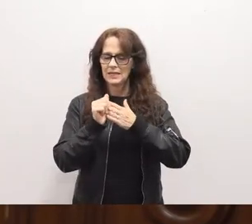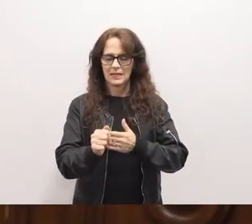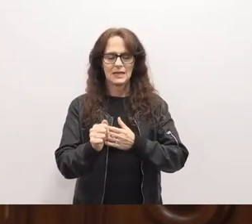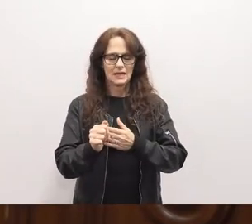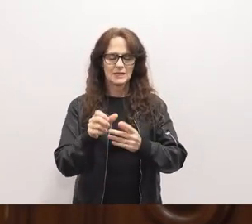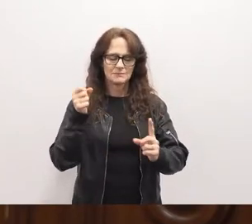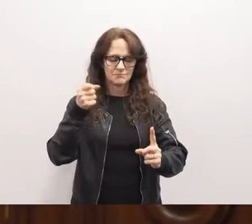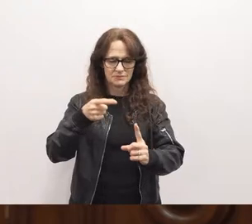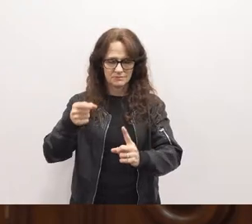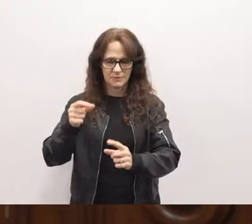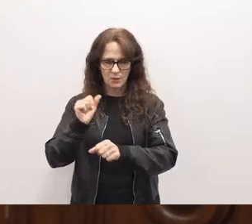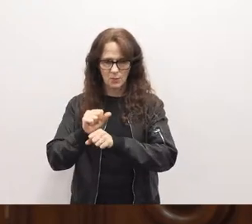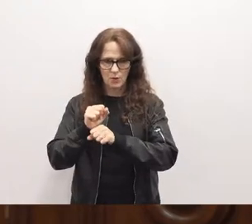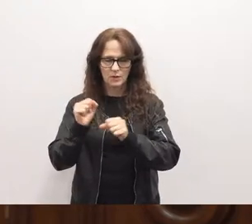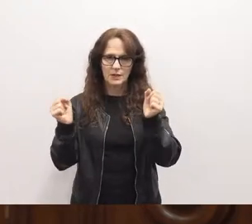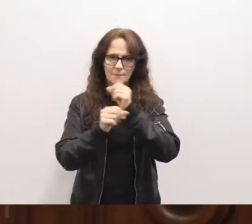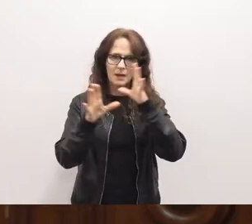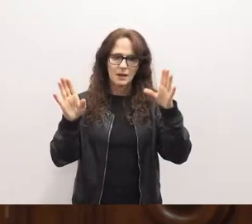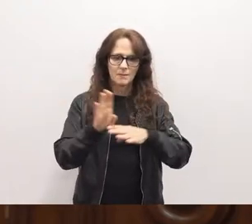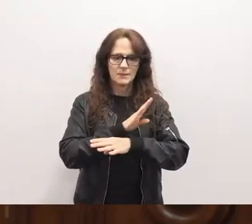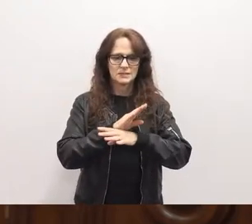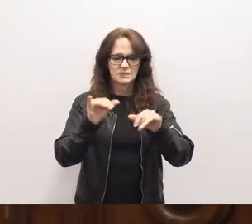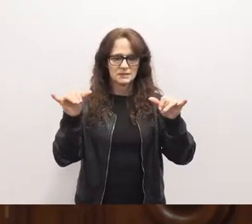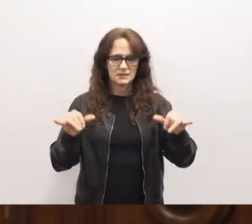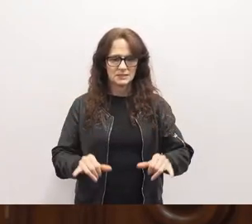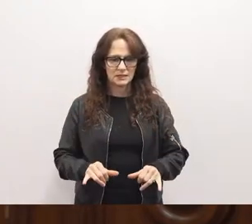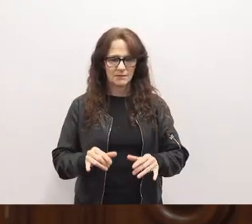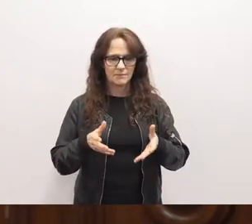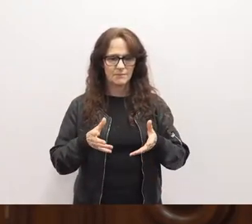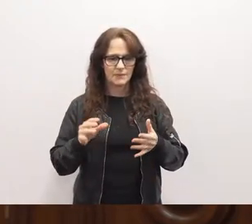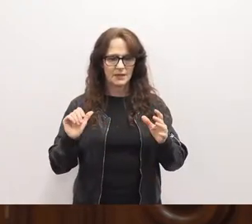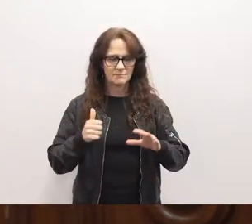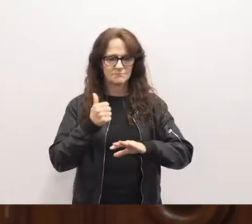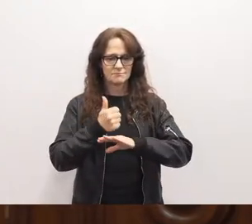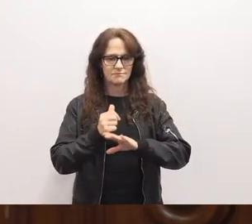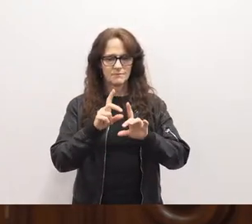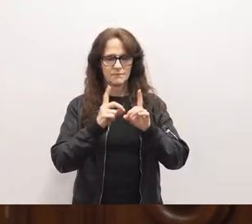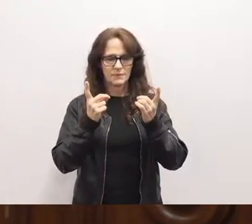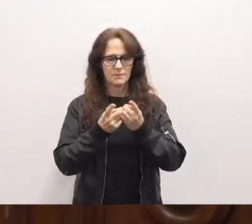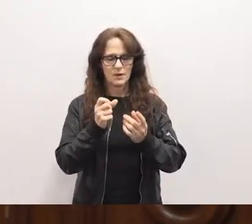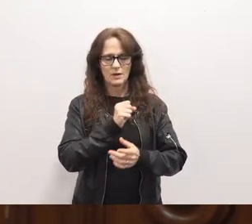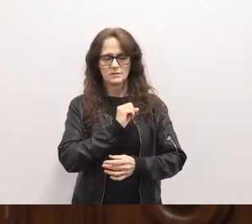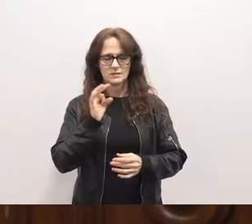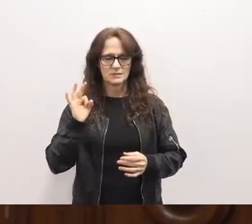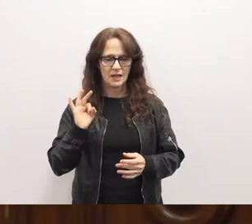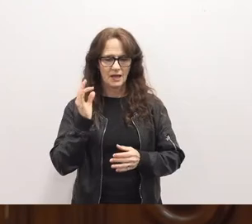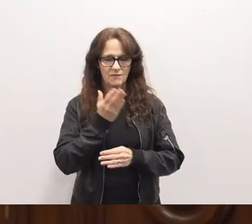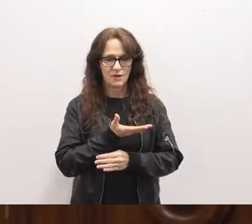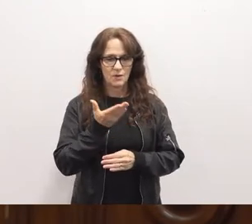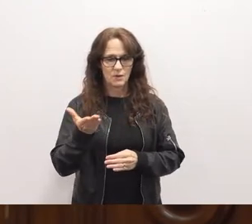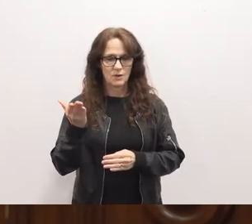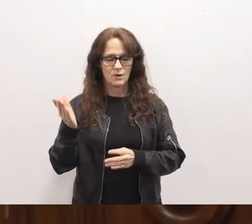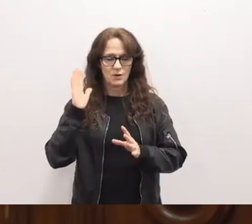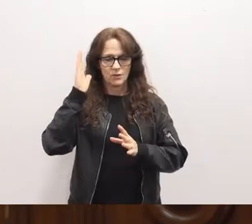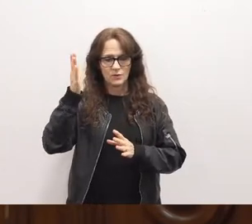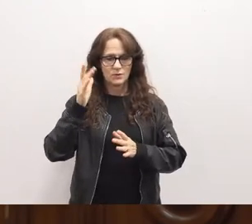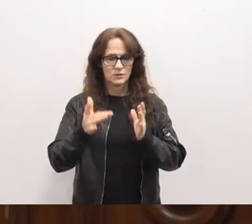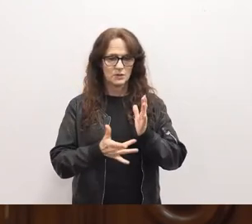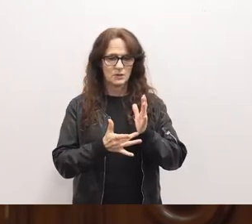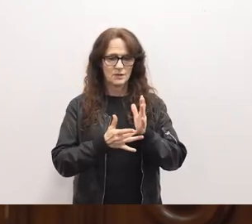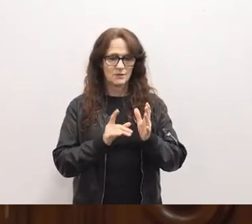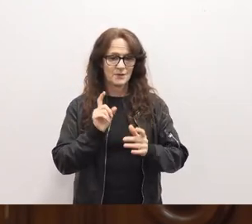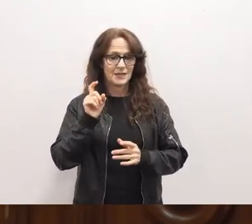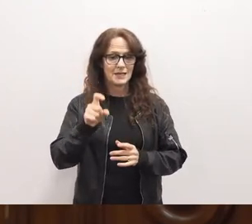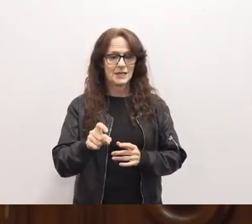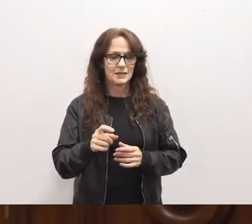to reimagine new business systems for the district and to align your department staffing and resources to future technology